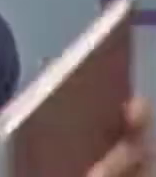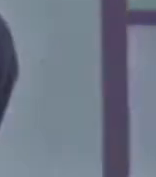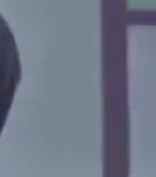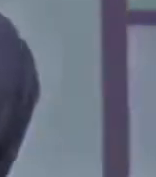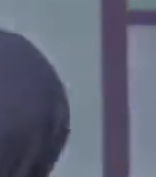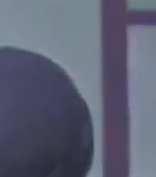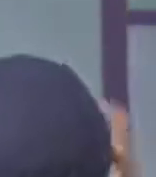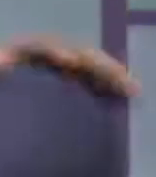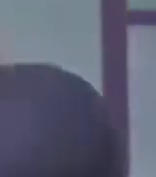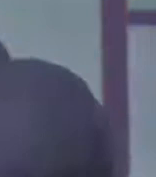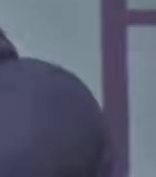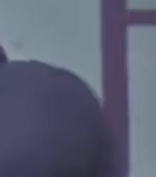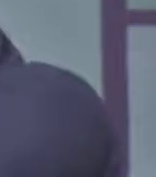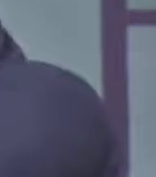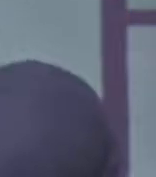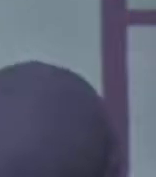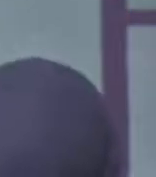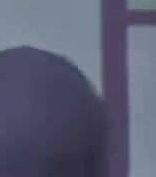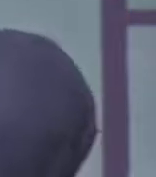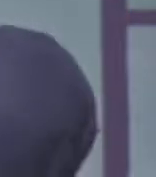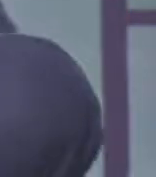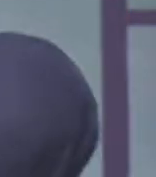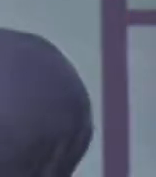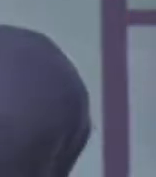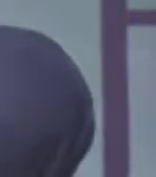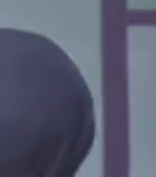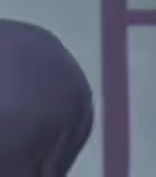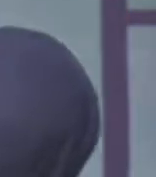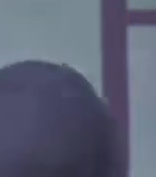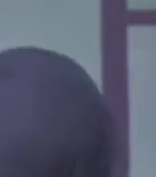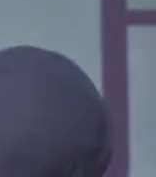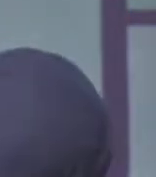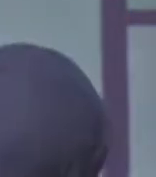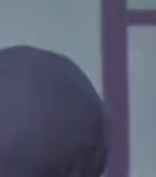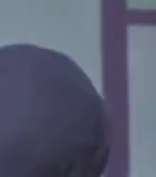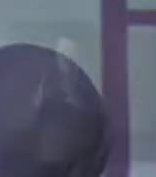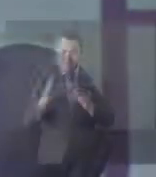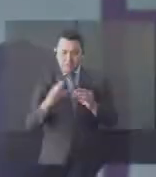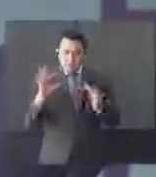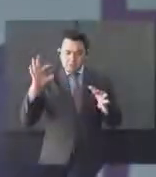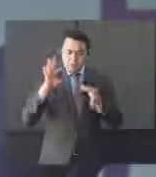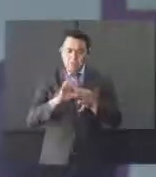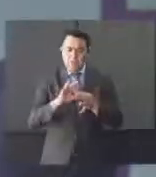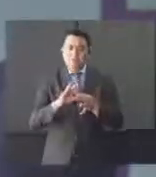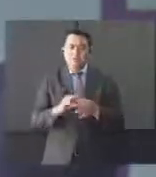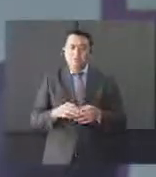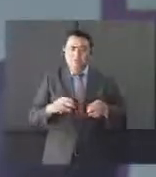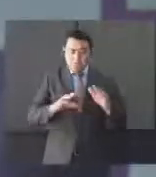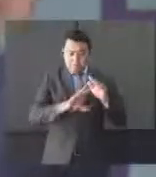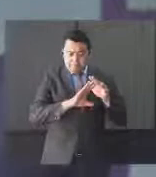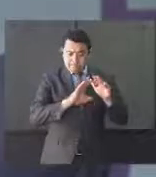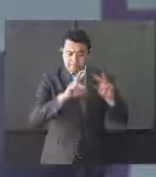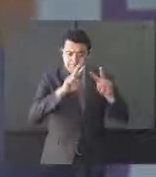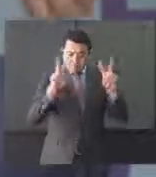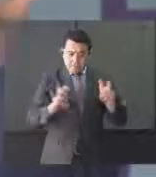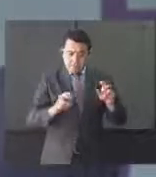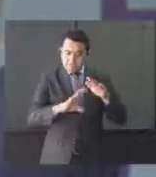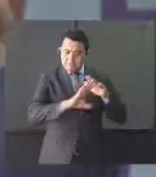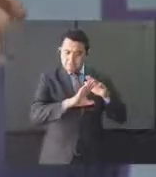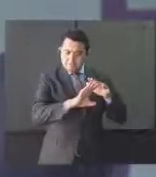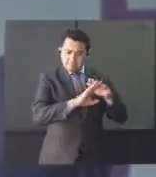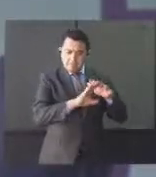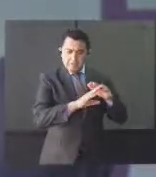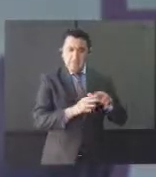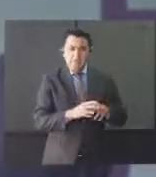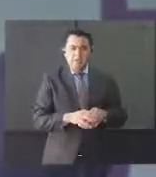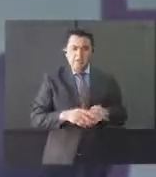continue insisting in the healthy exercise of pedagogy, of explaining migrations, of what they are,